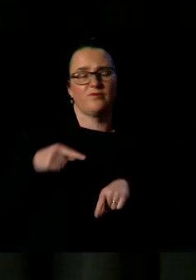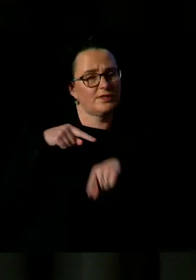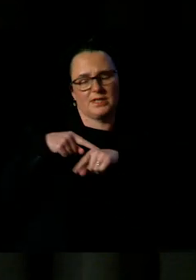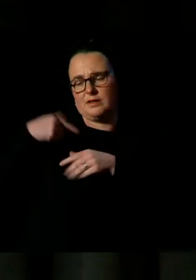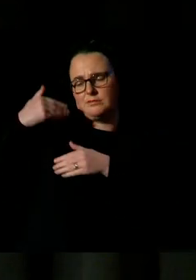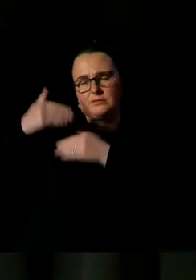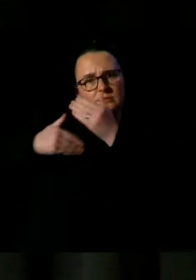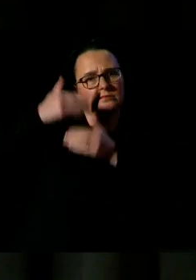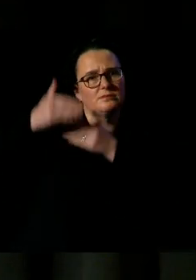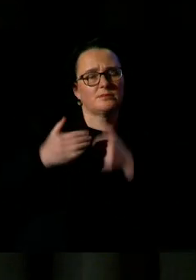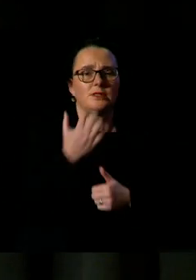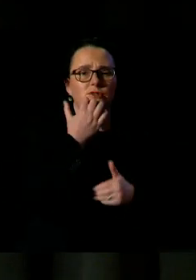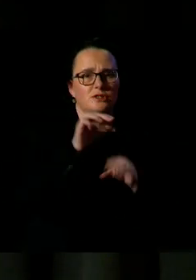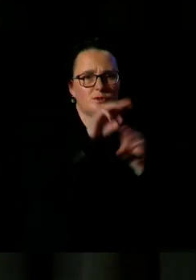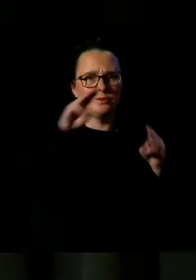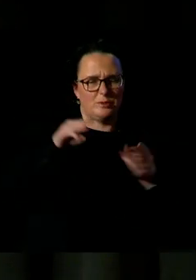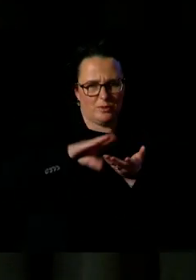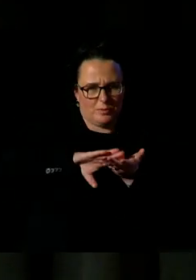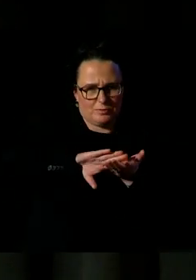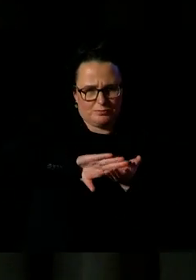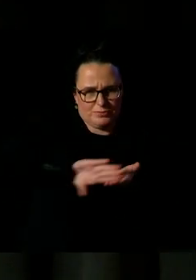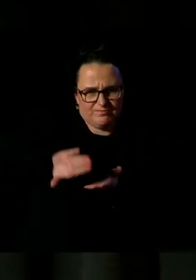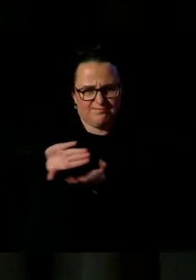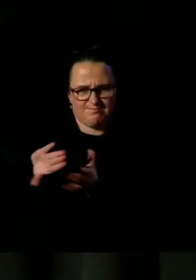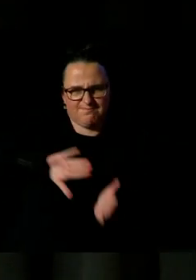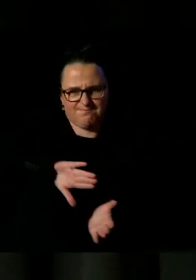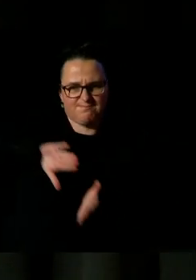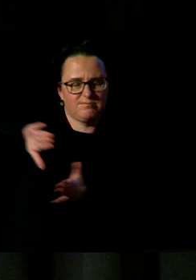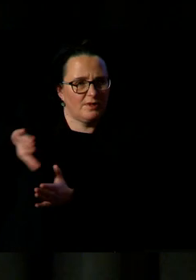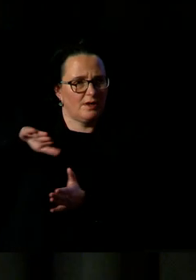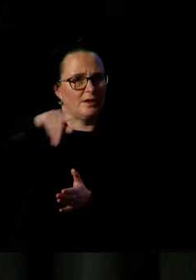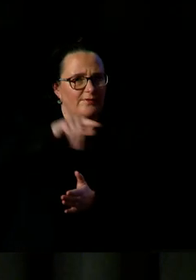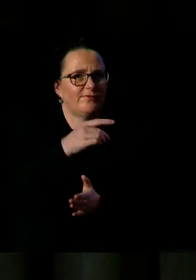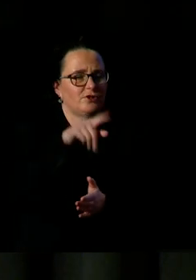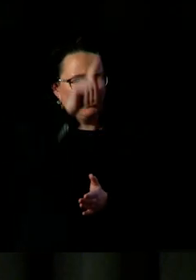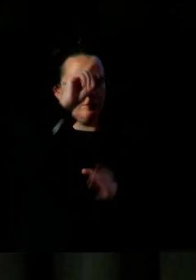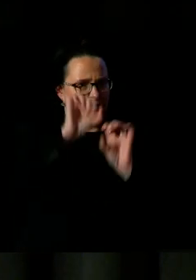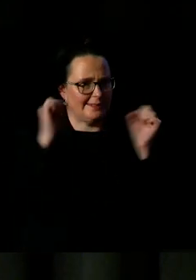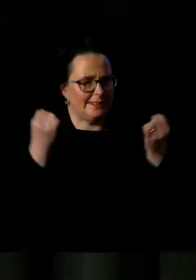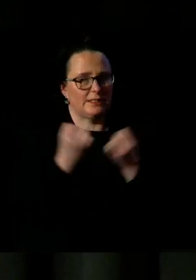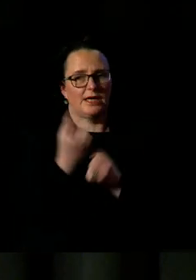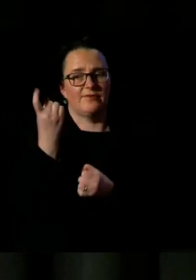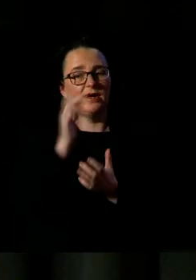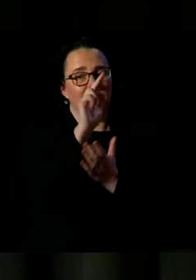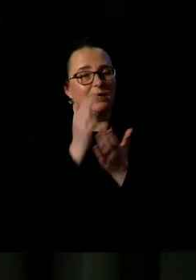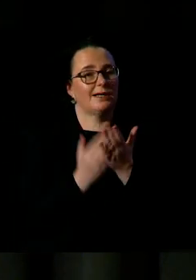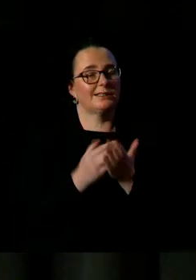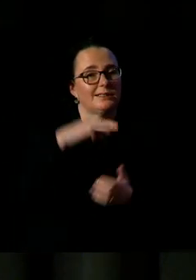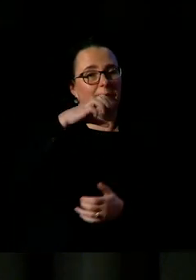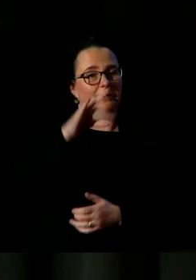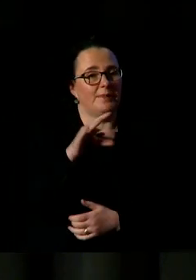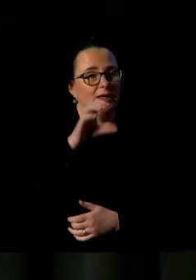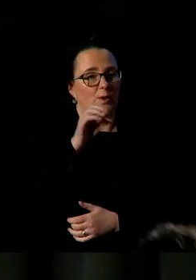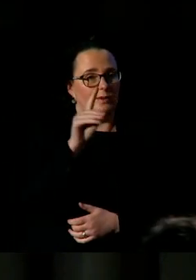Gradually, Jewish people were squeezed out of German society. I invite the artist, Miko D, to give us his